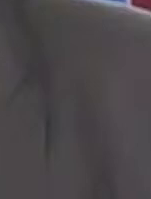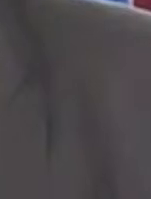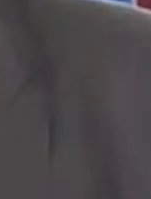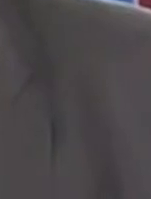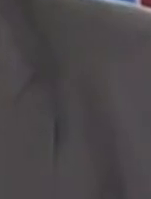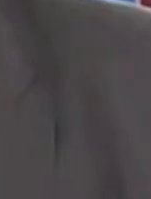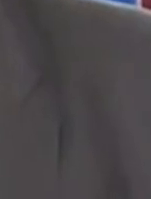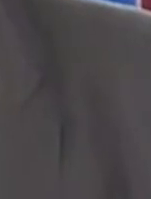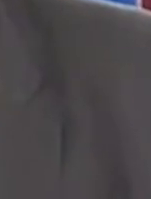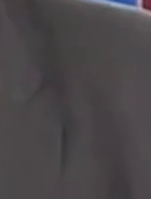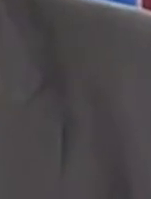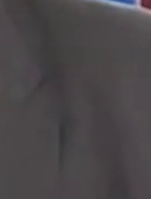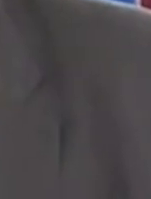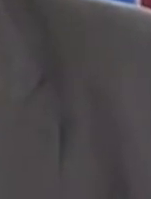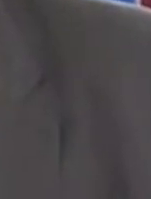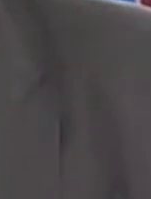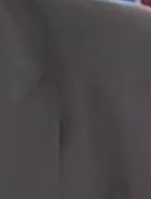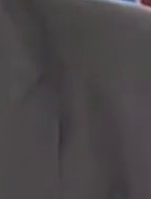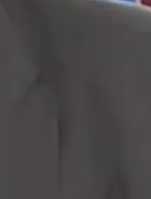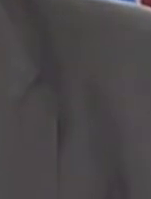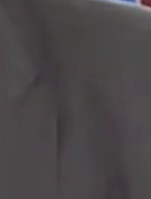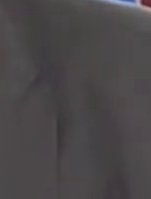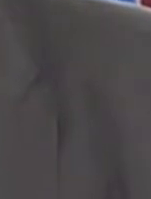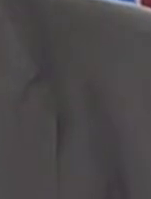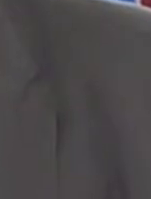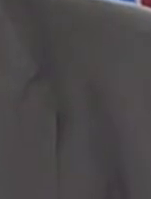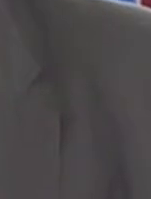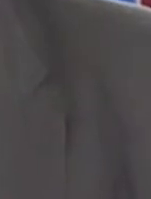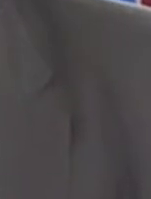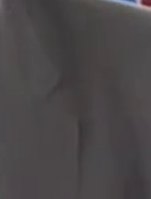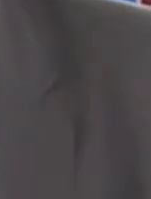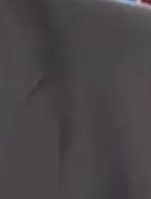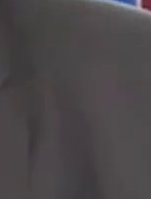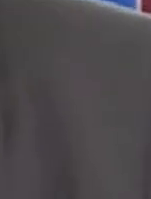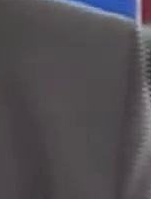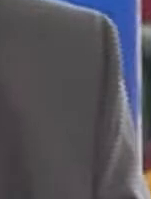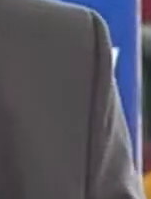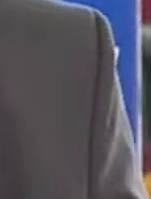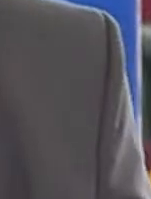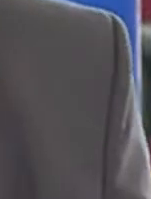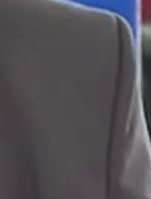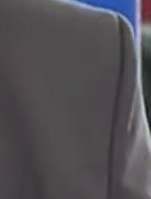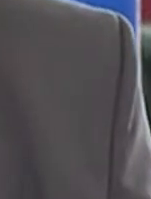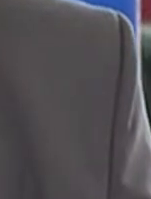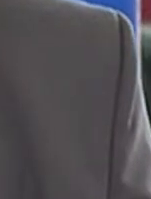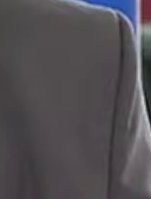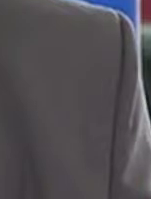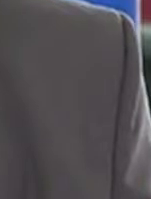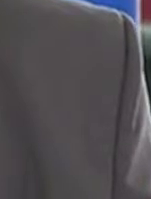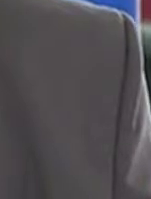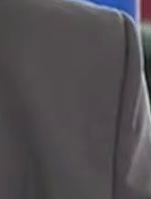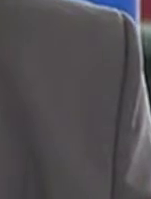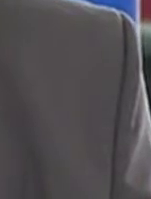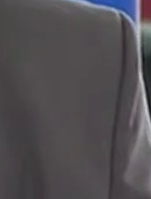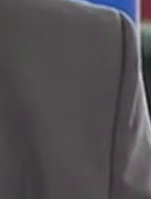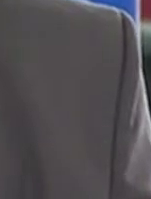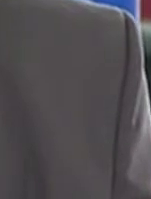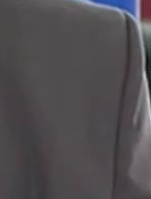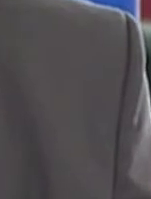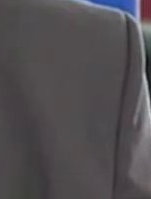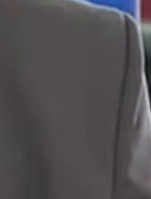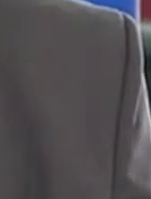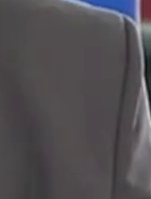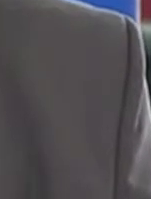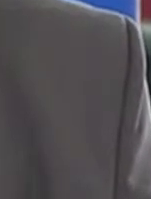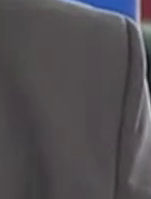behalf of the University Council, I wish to most sincerely thank the management under the wise leadership of the Vice Chancellor